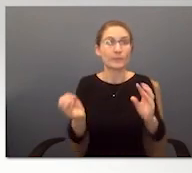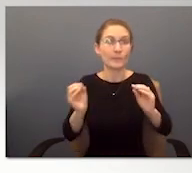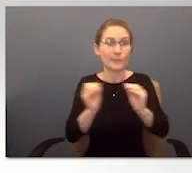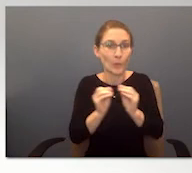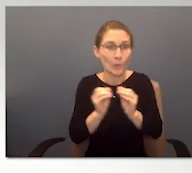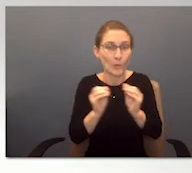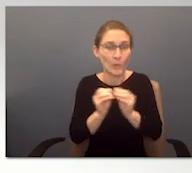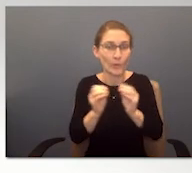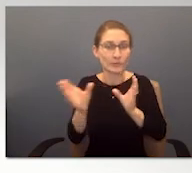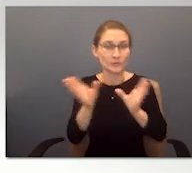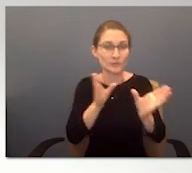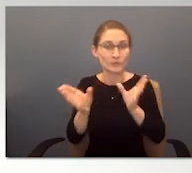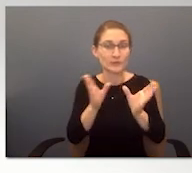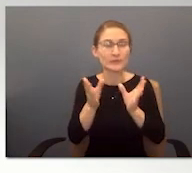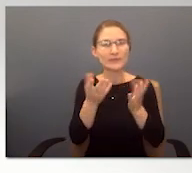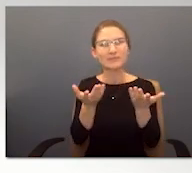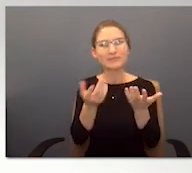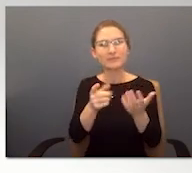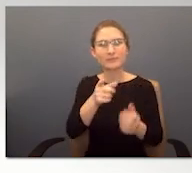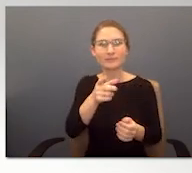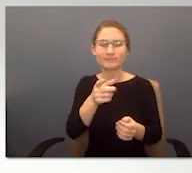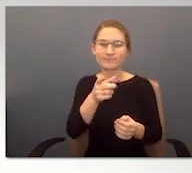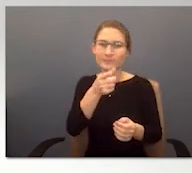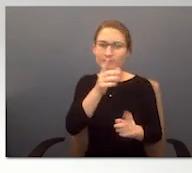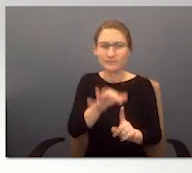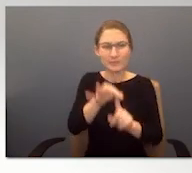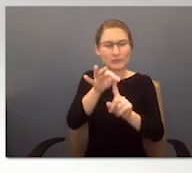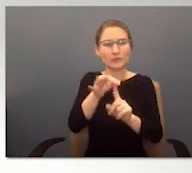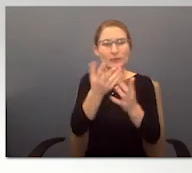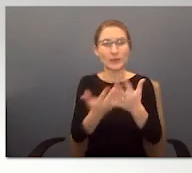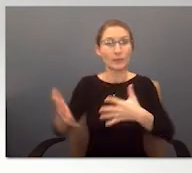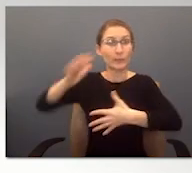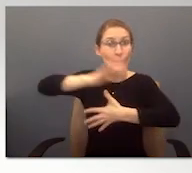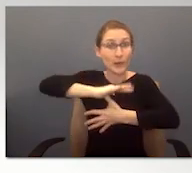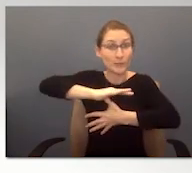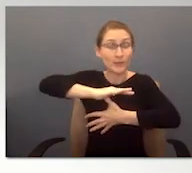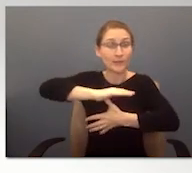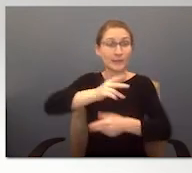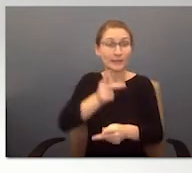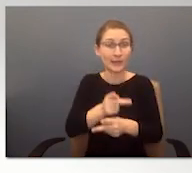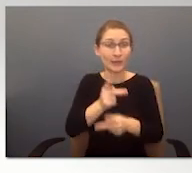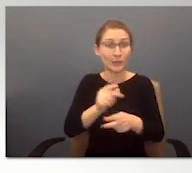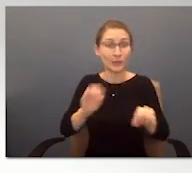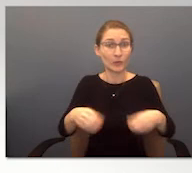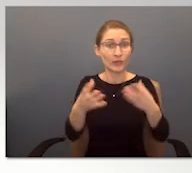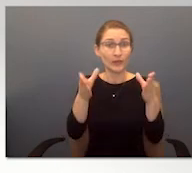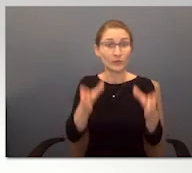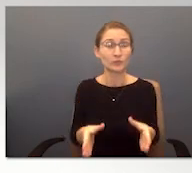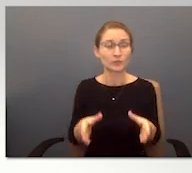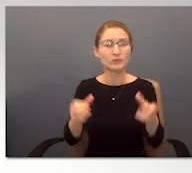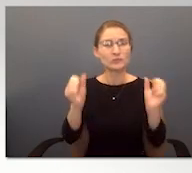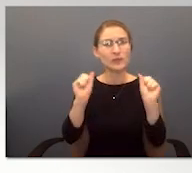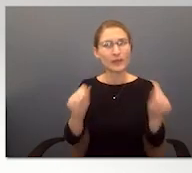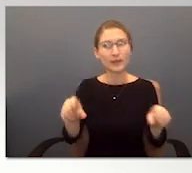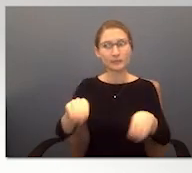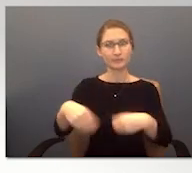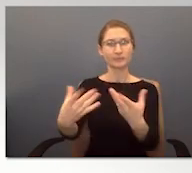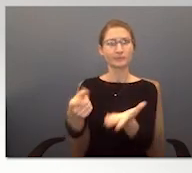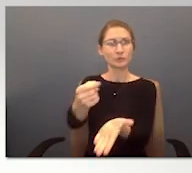providing capacity for primary care providers to handle some basic behavioral